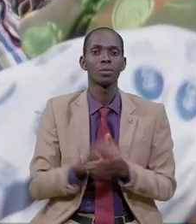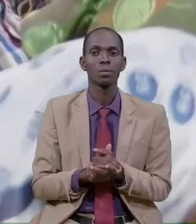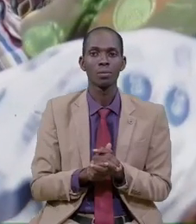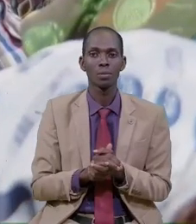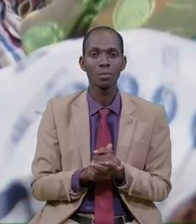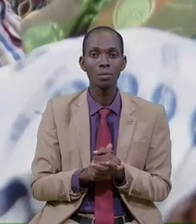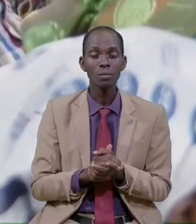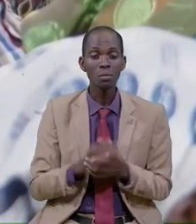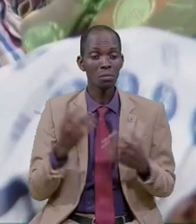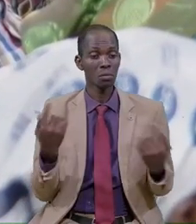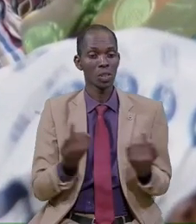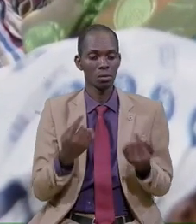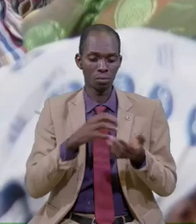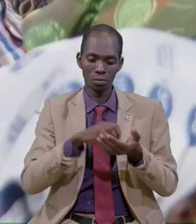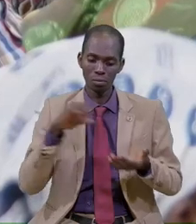Iniquity taken away.